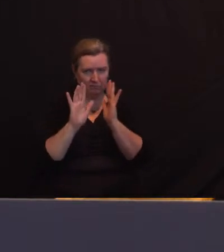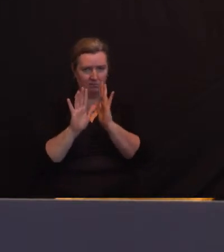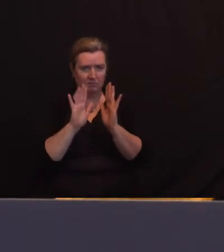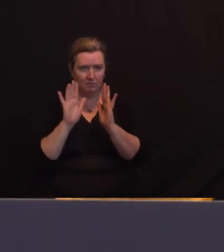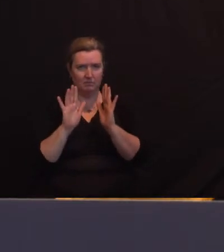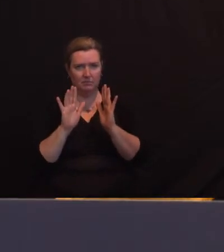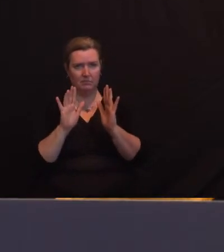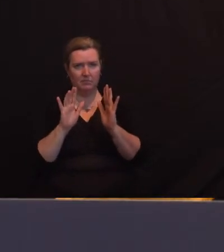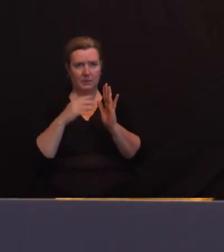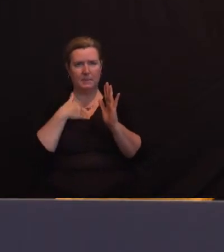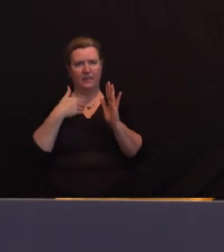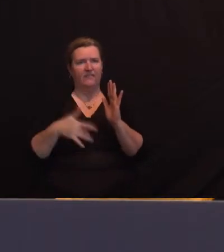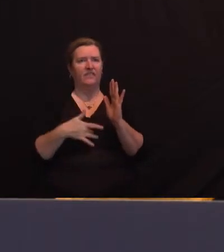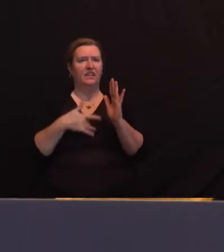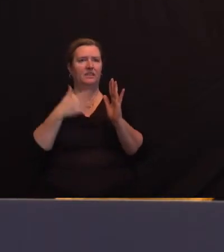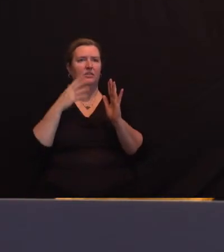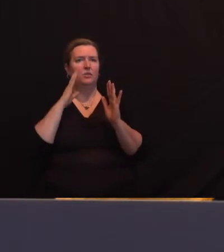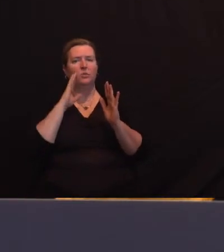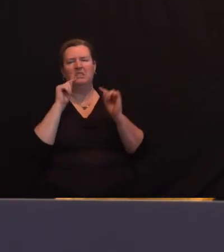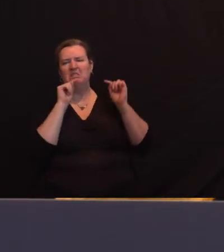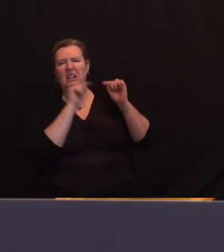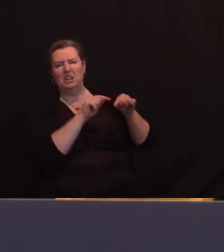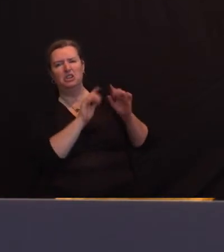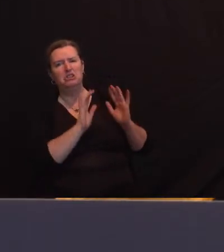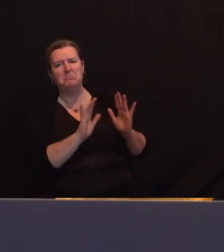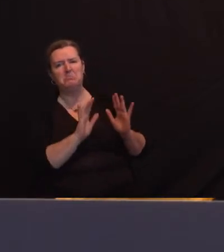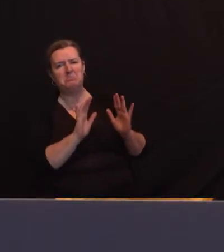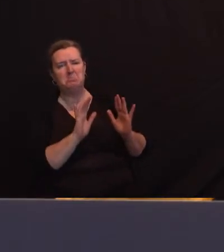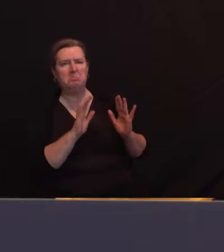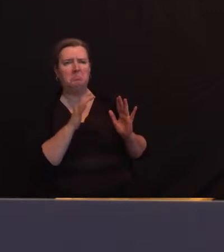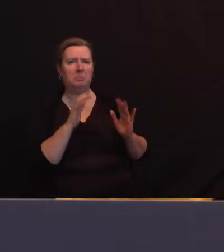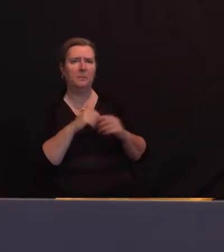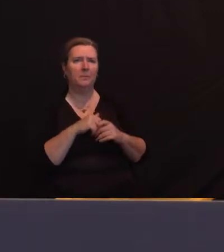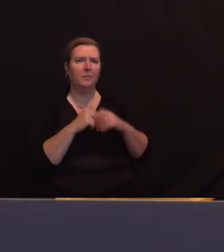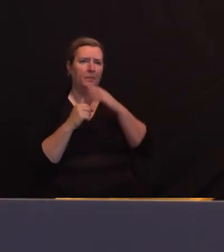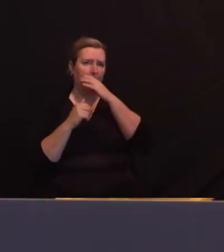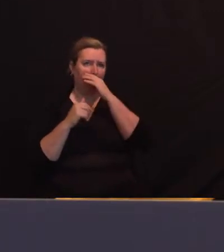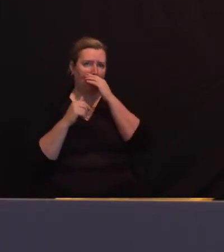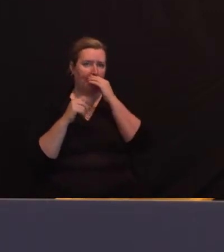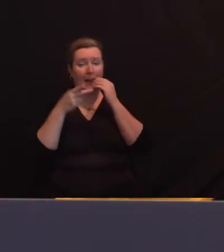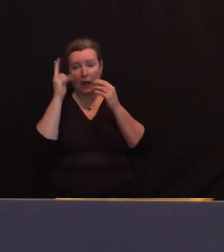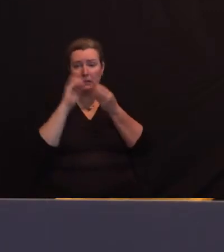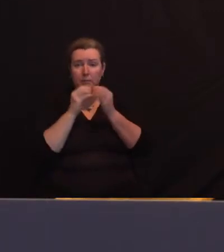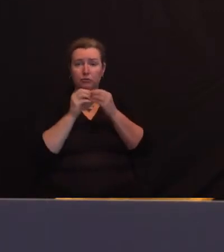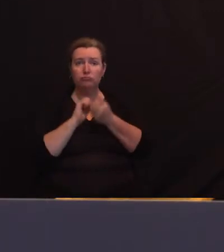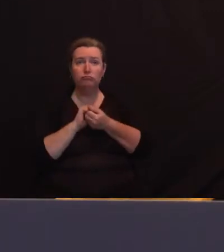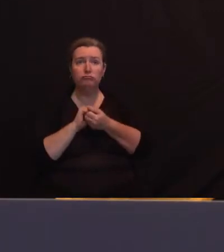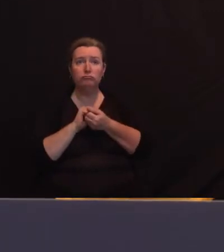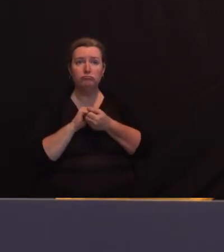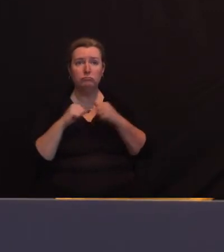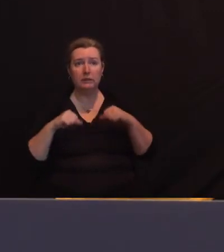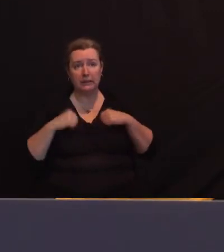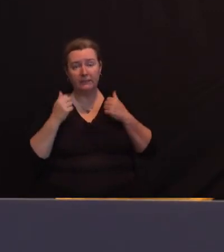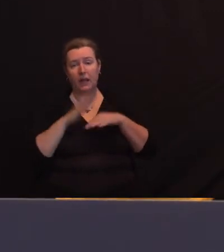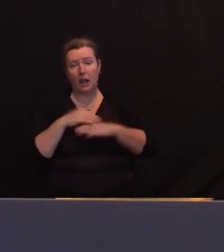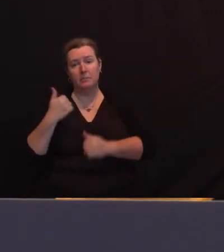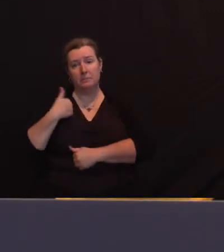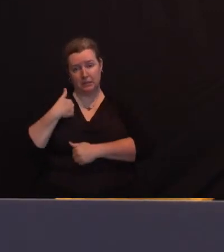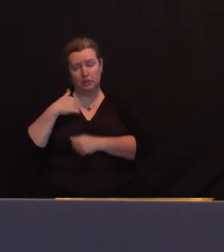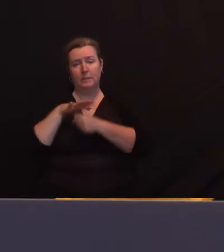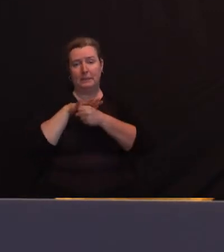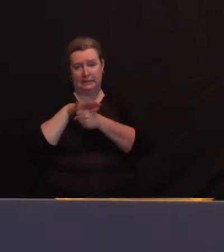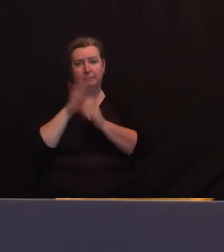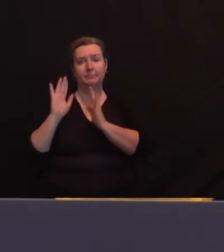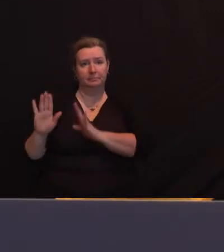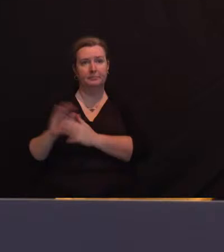a significant, potentially significant population, and it's very soon. And they'll be on base unless we otherwise say. I guess you